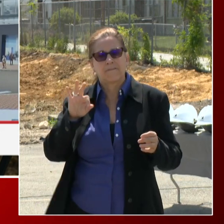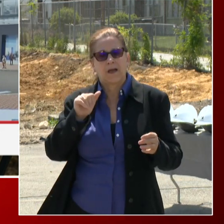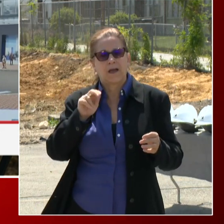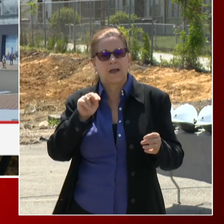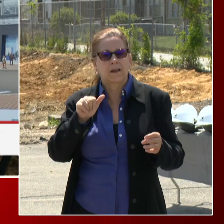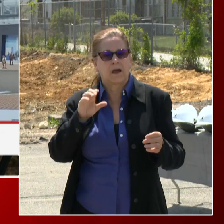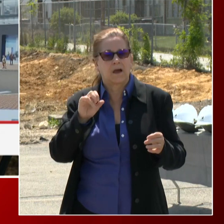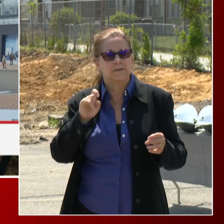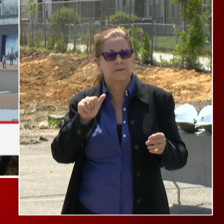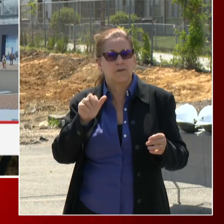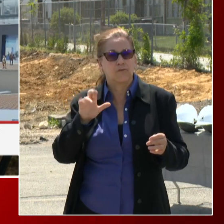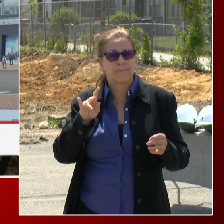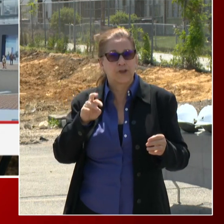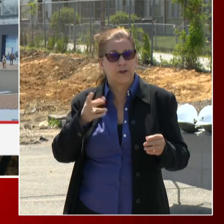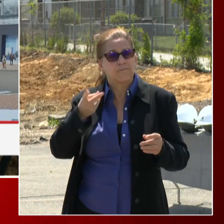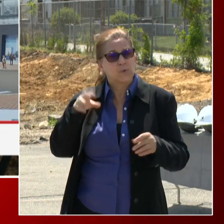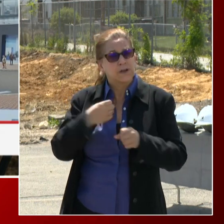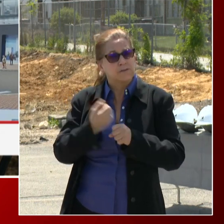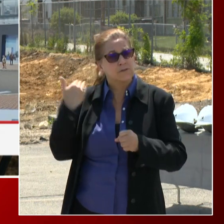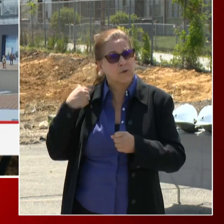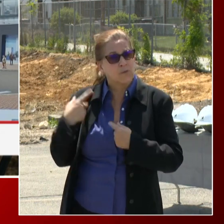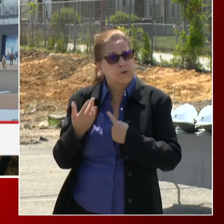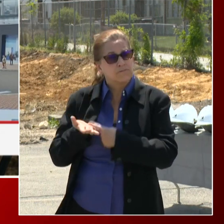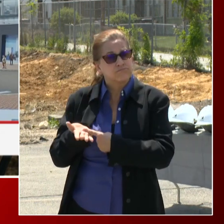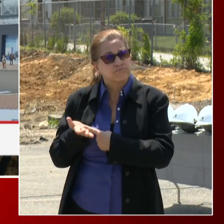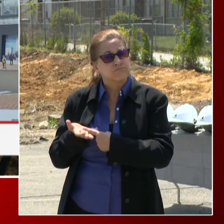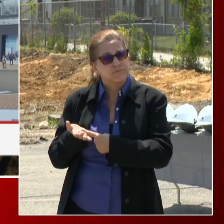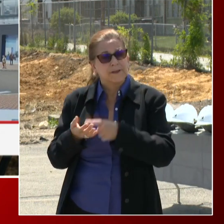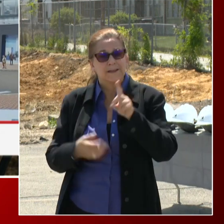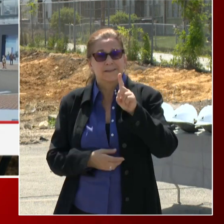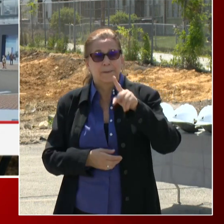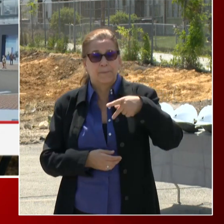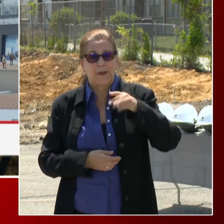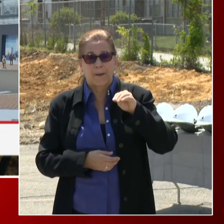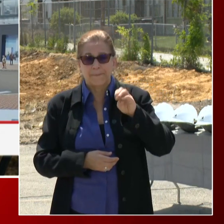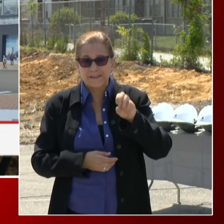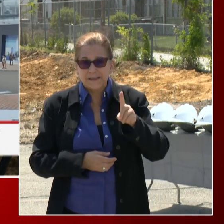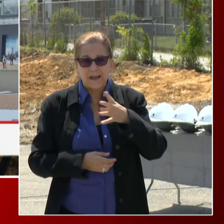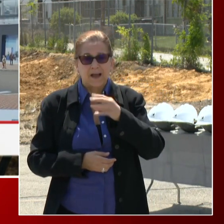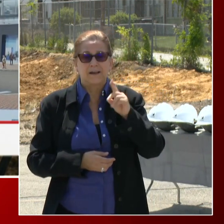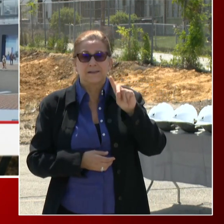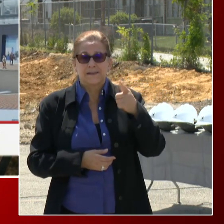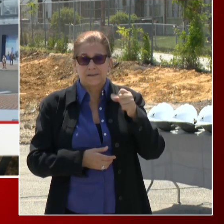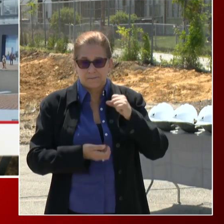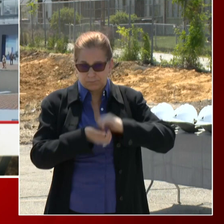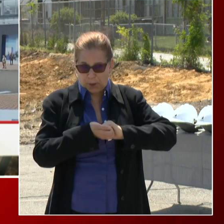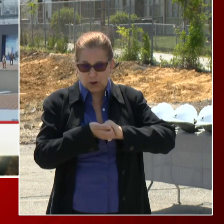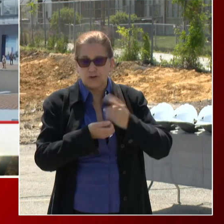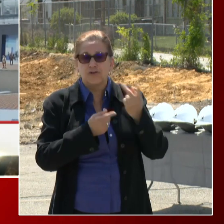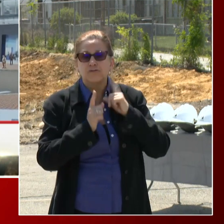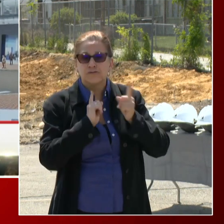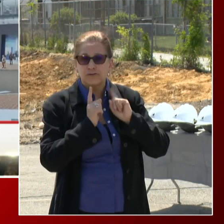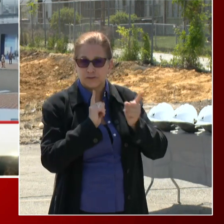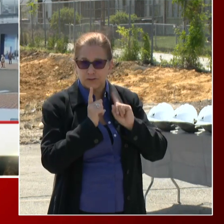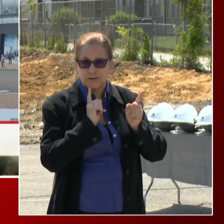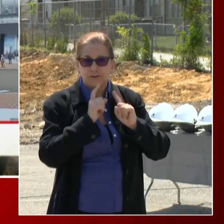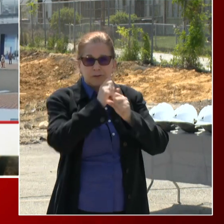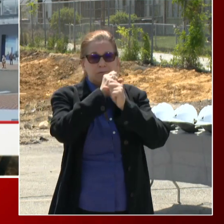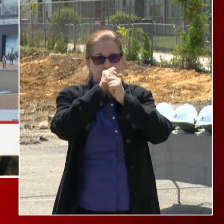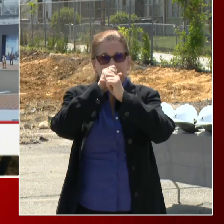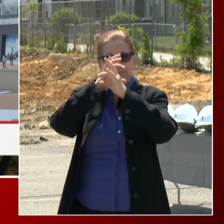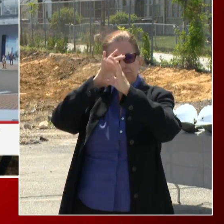few years ago, and DEMPED and DGS have been working together to make sure that's implemented. The other tool that the Mayor alluded